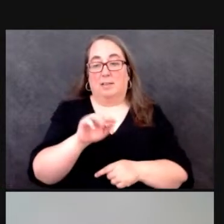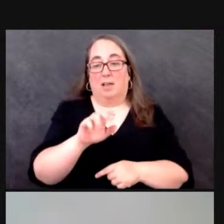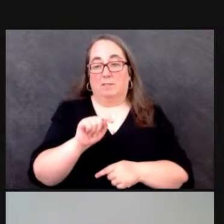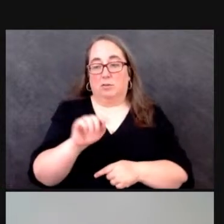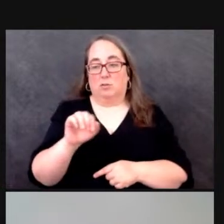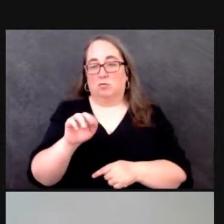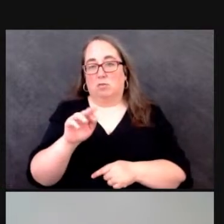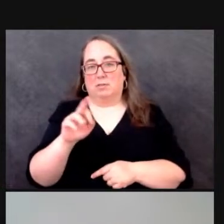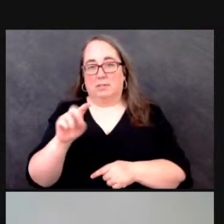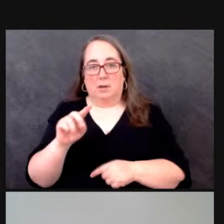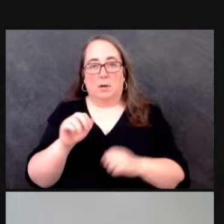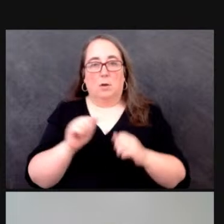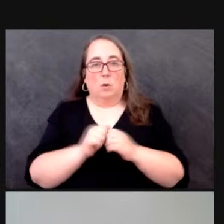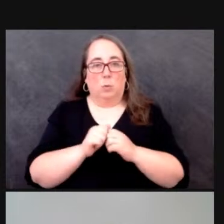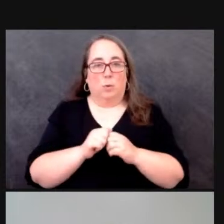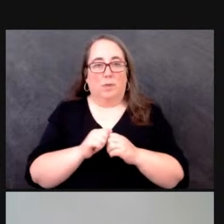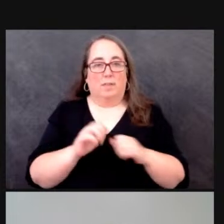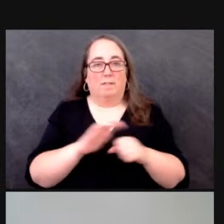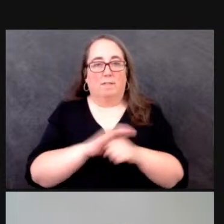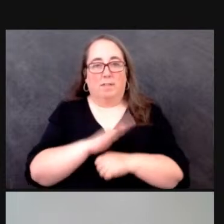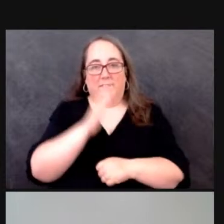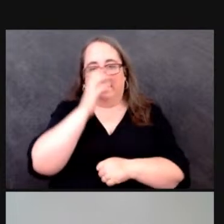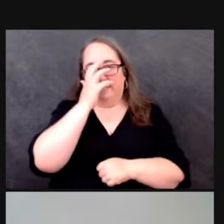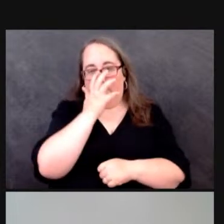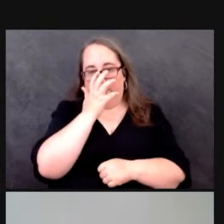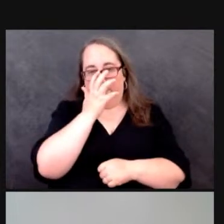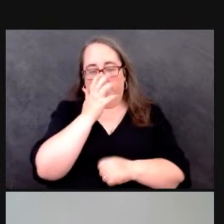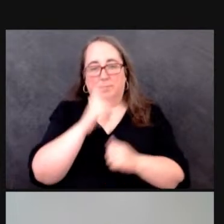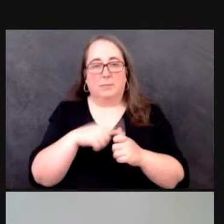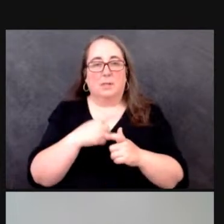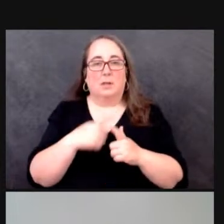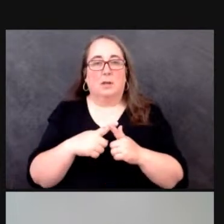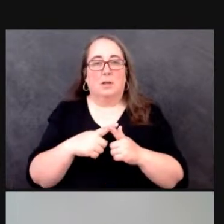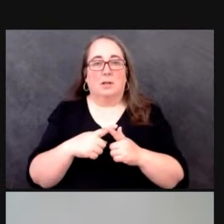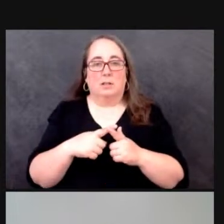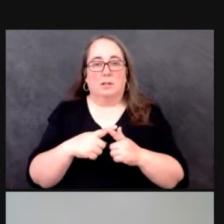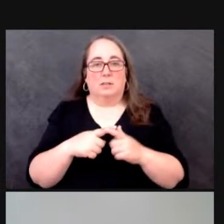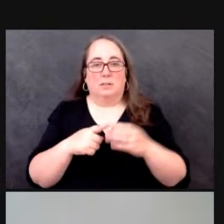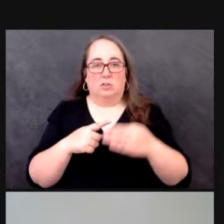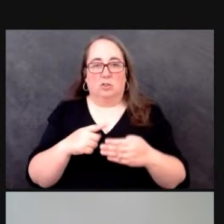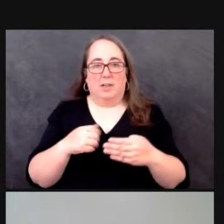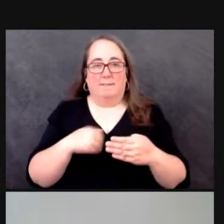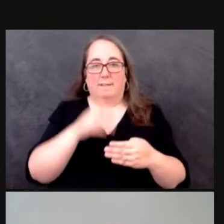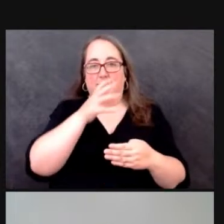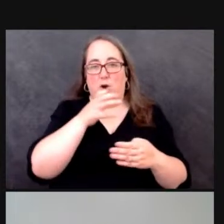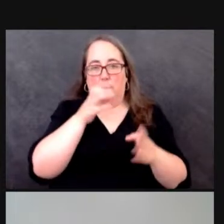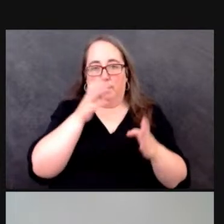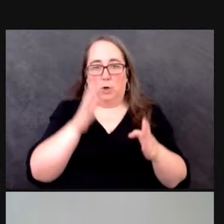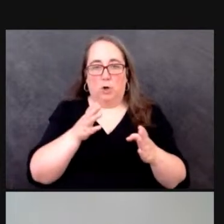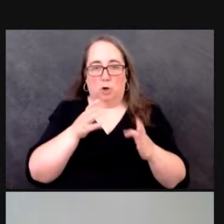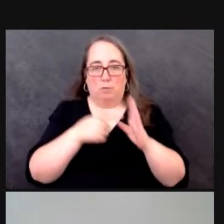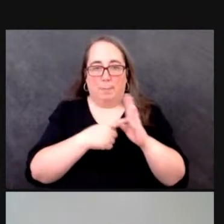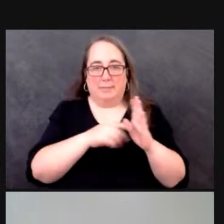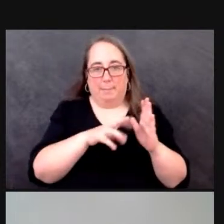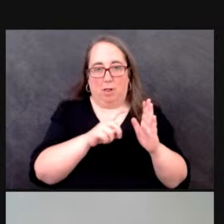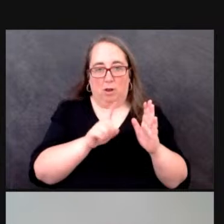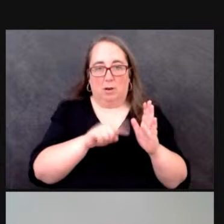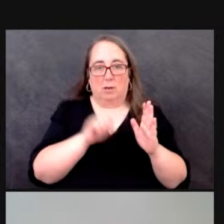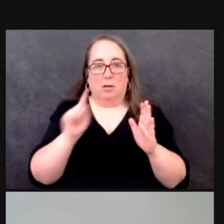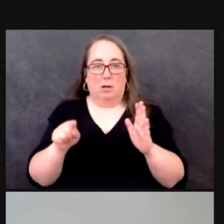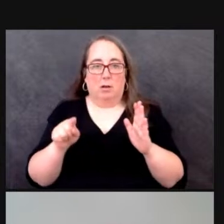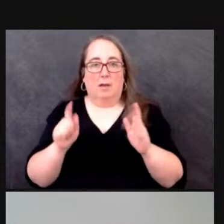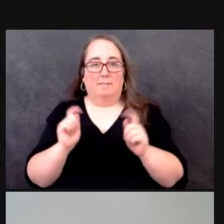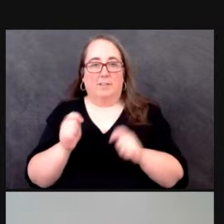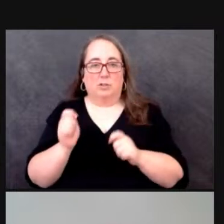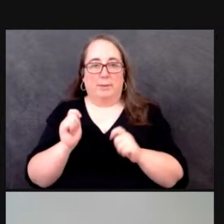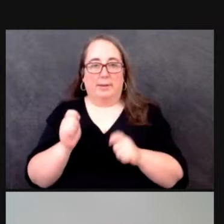earl's coronet and a full-faced helmet. The shield is supported on one side by a farmer, which represents Maryland, and on the other side by a